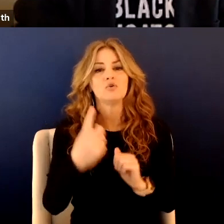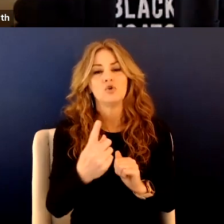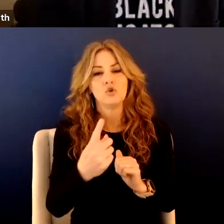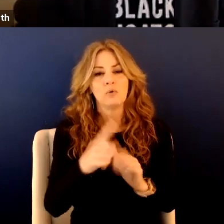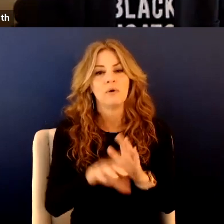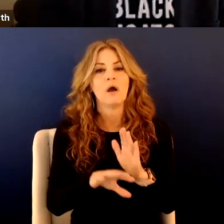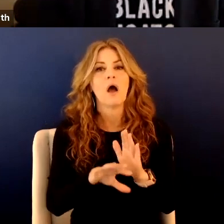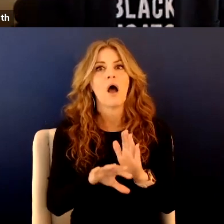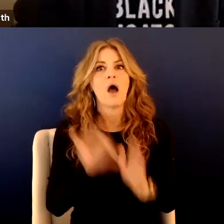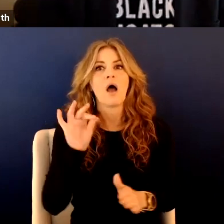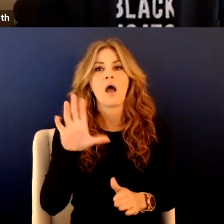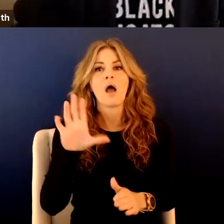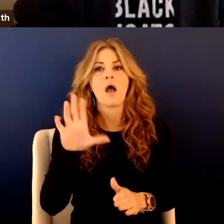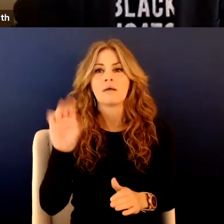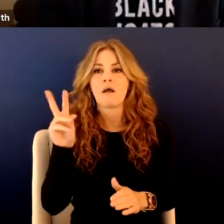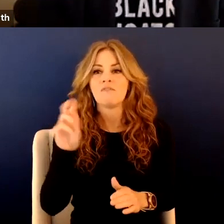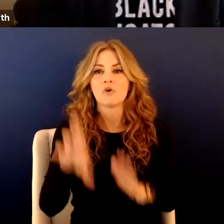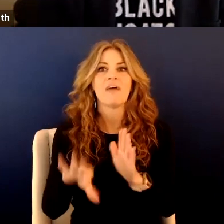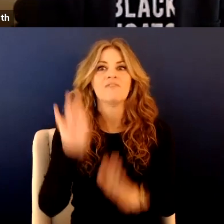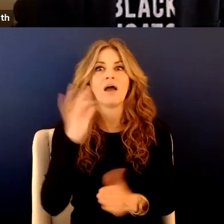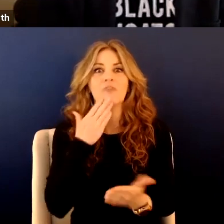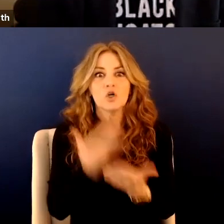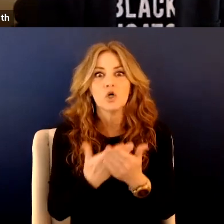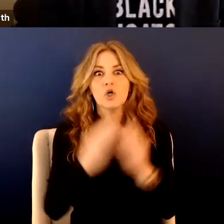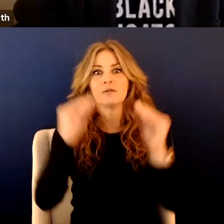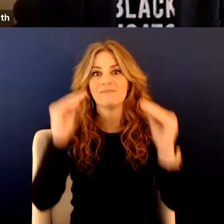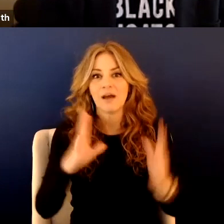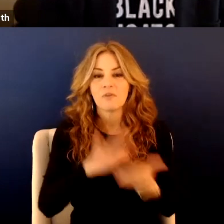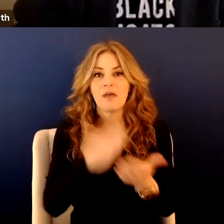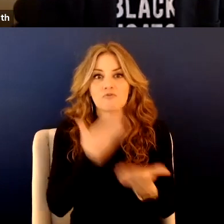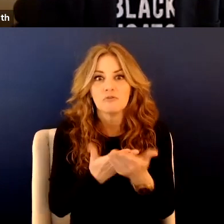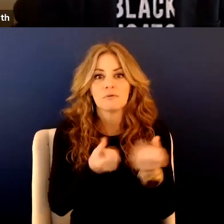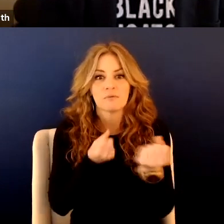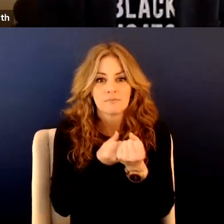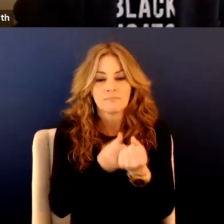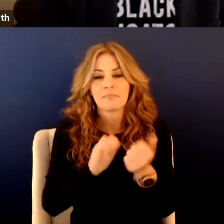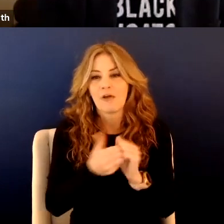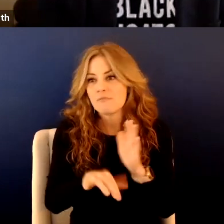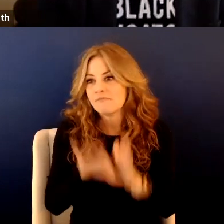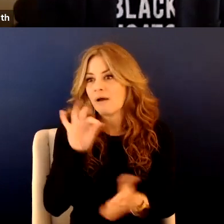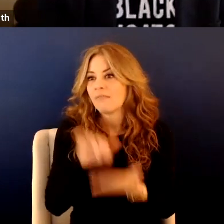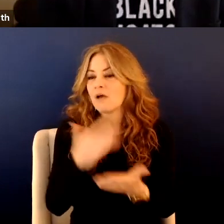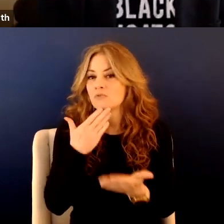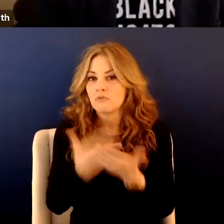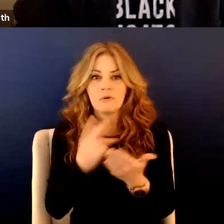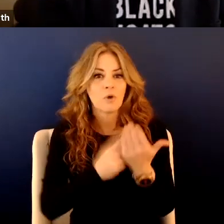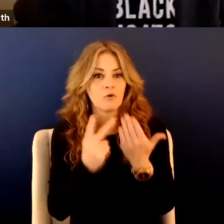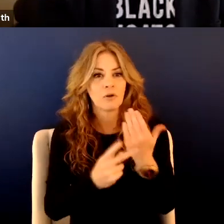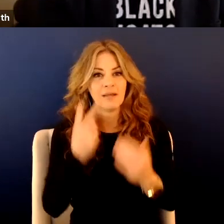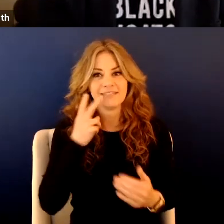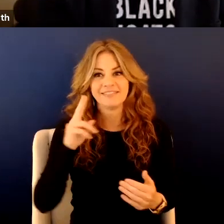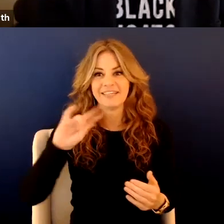that good advisor, that good support system, that good program? I see